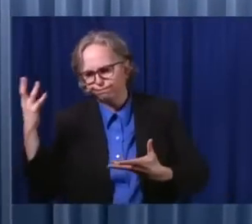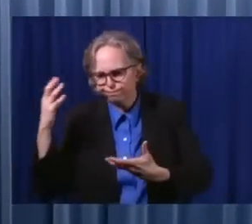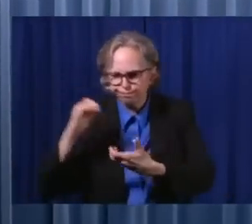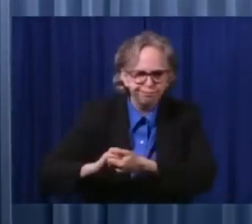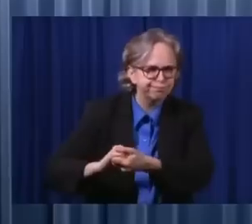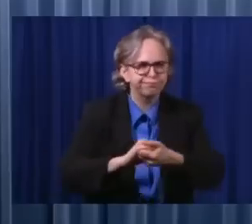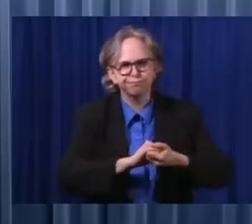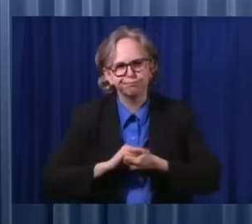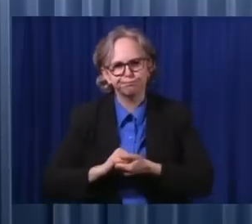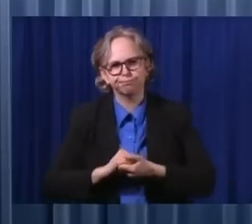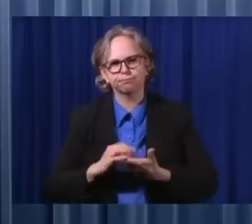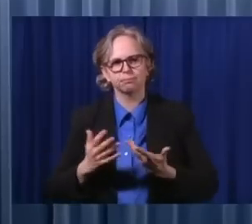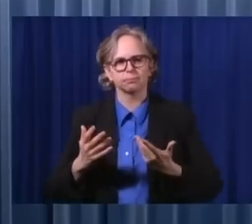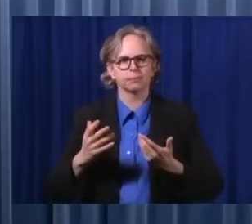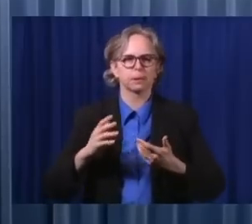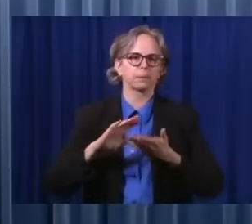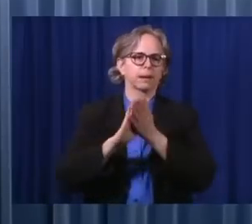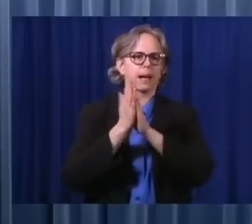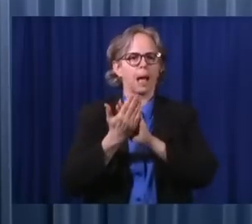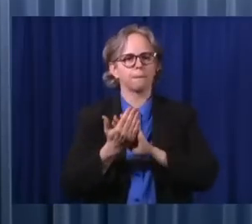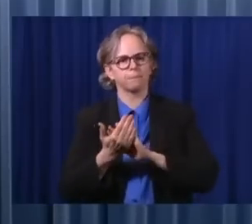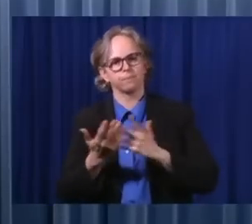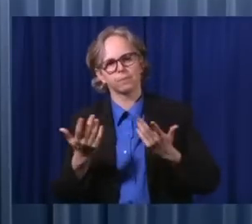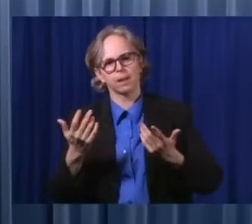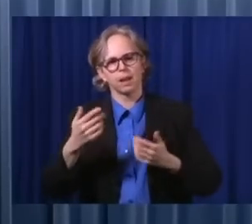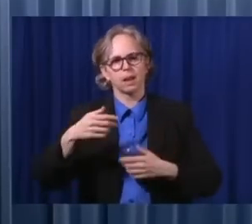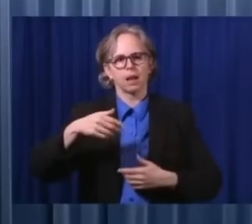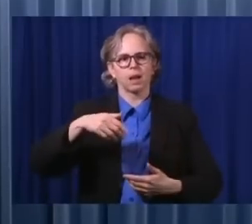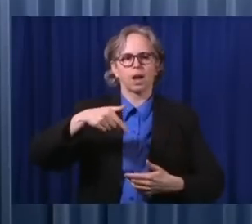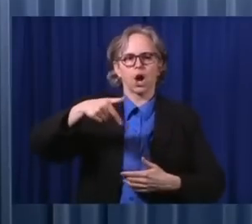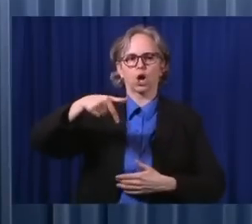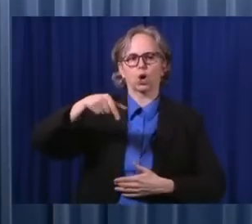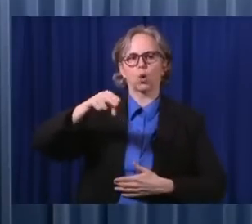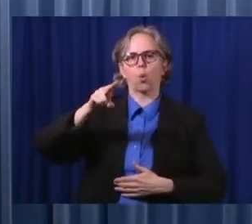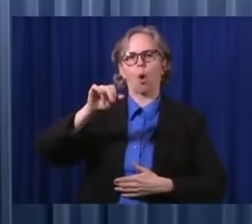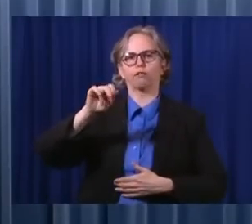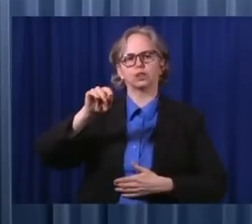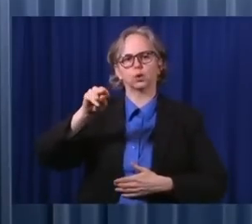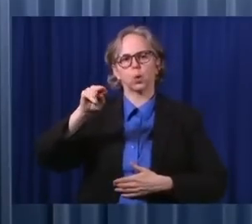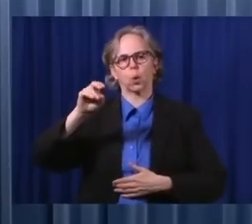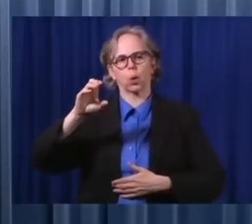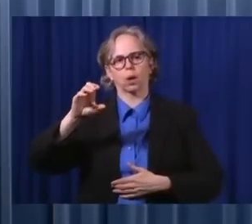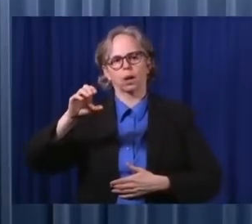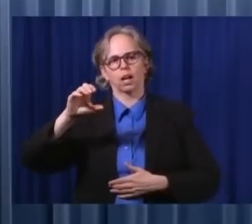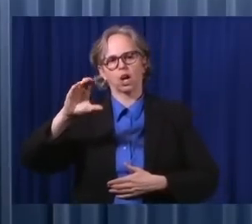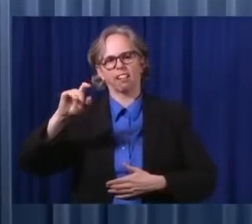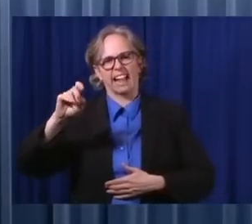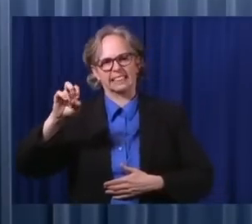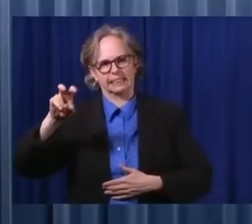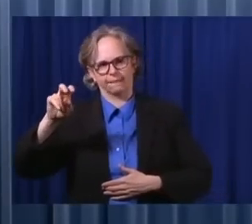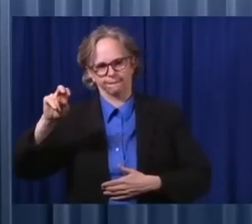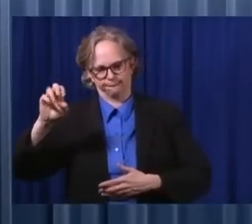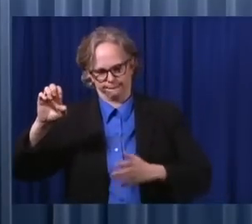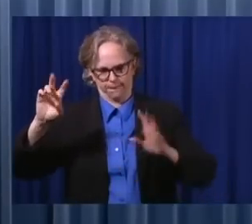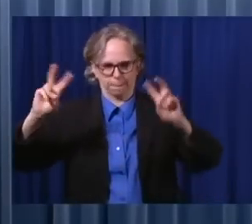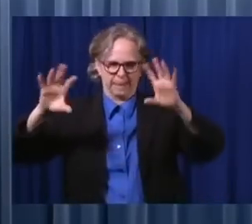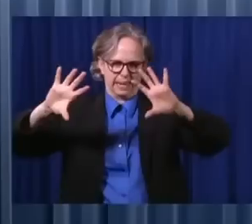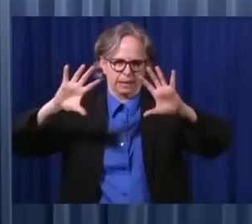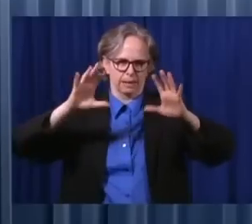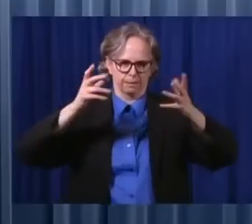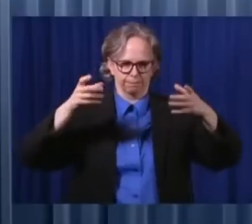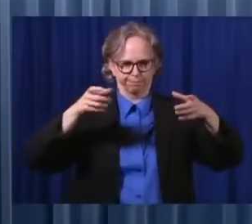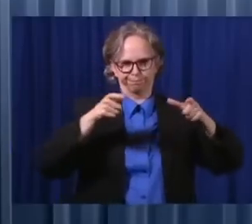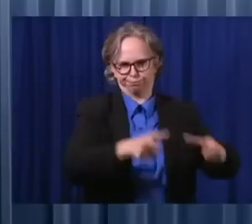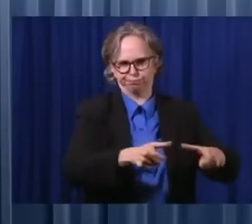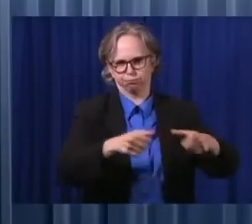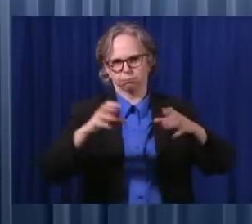which is an open Facebook group platform where you can see local musicians perform. Many of our musicians across the state have